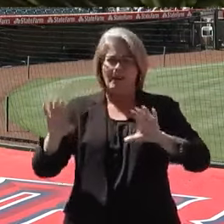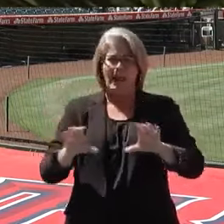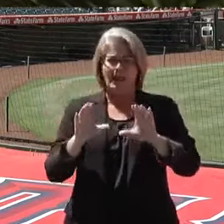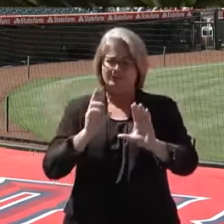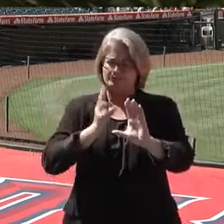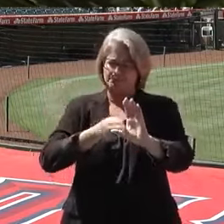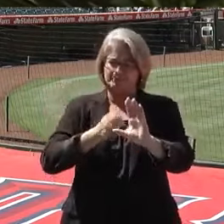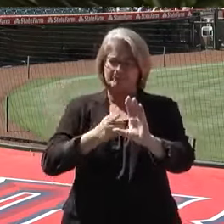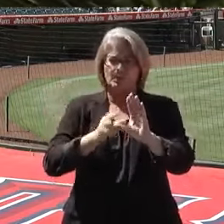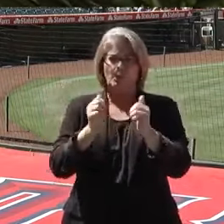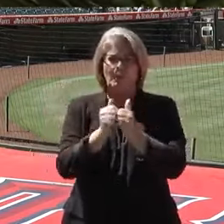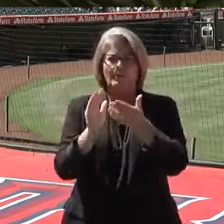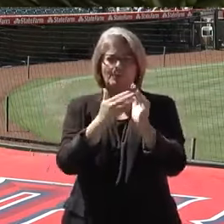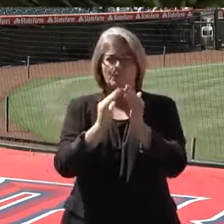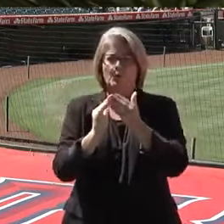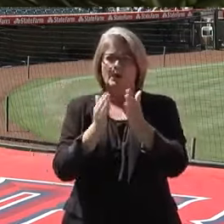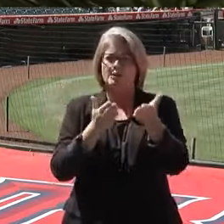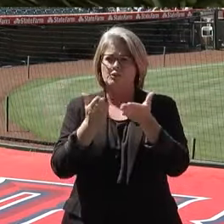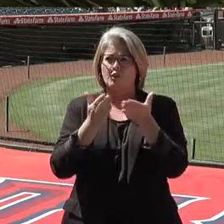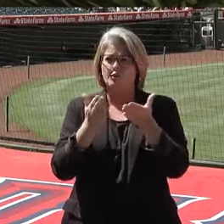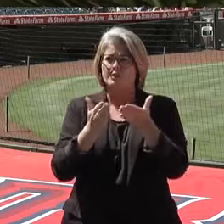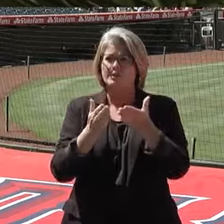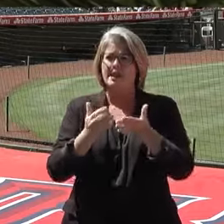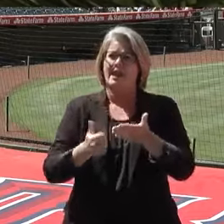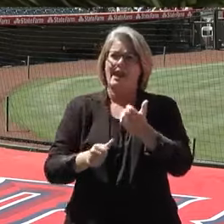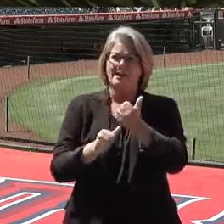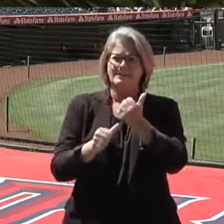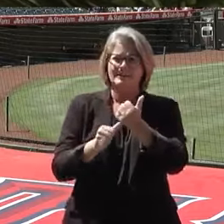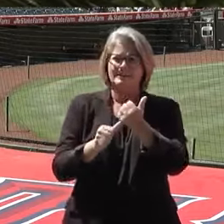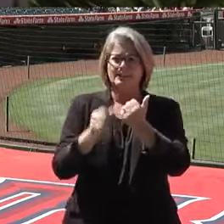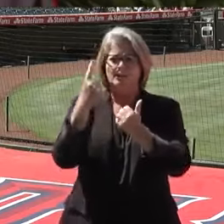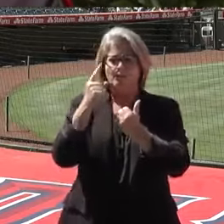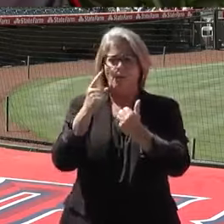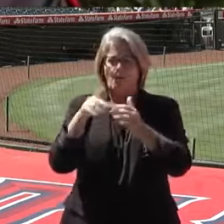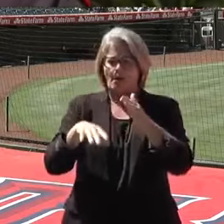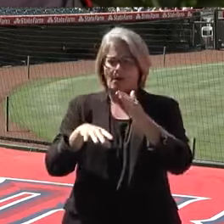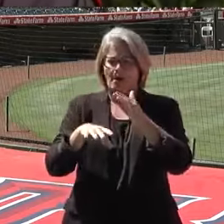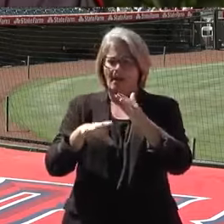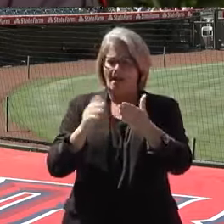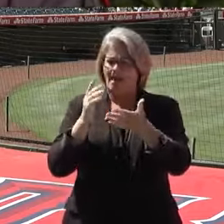and housing insecurity. Let's hear it for Isaac Julian.